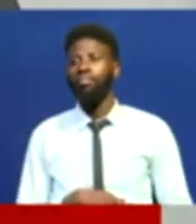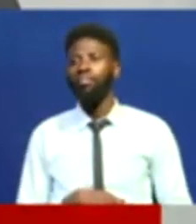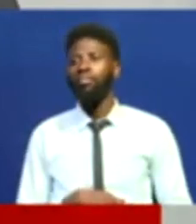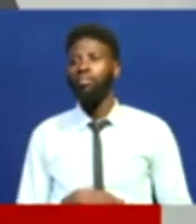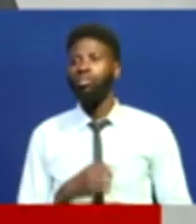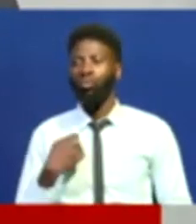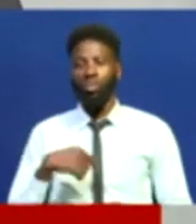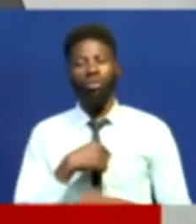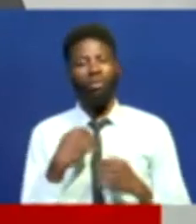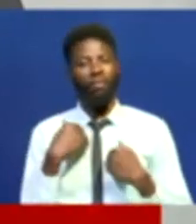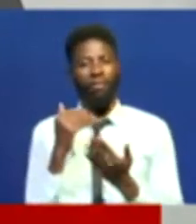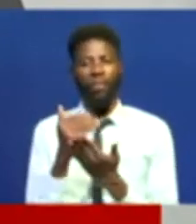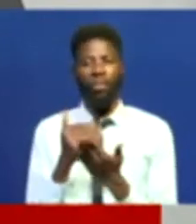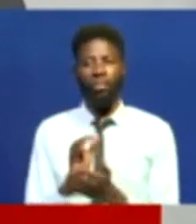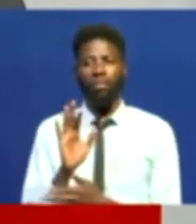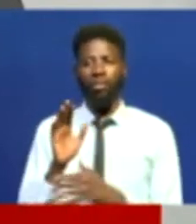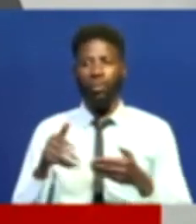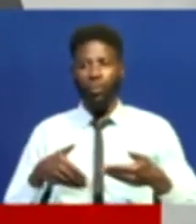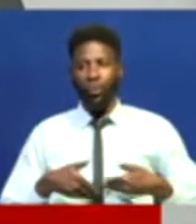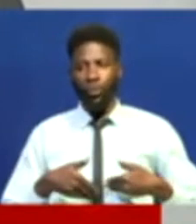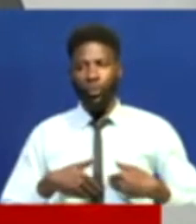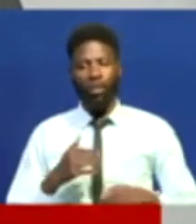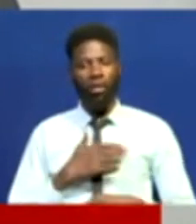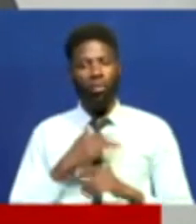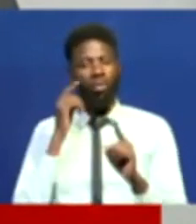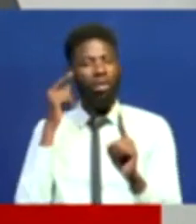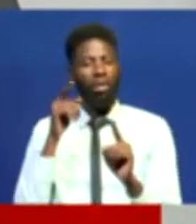we run a program for our youth for innovation.